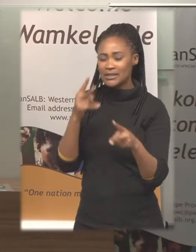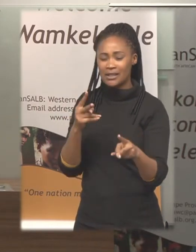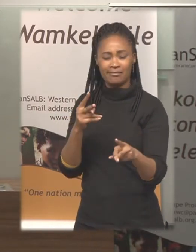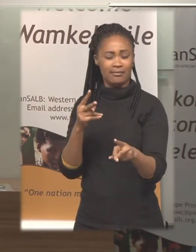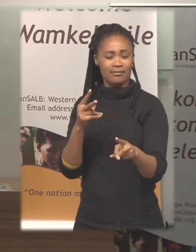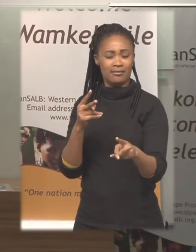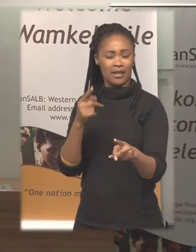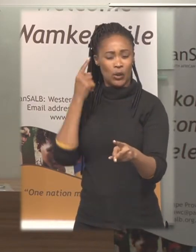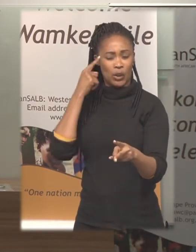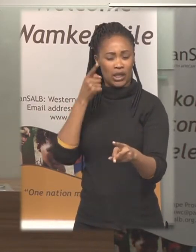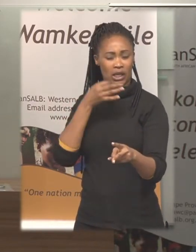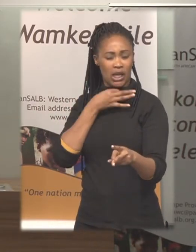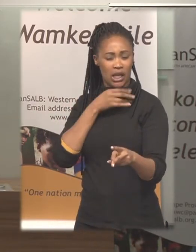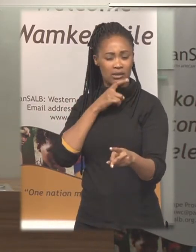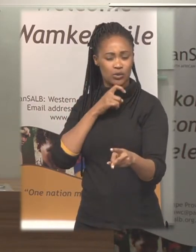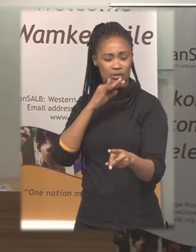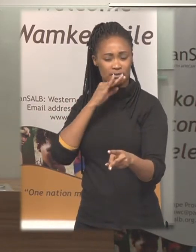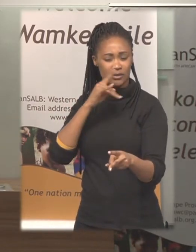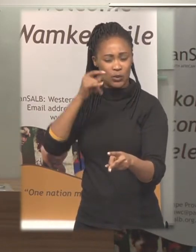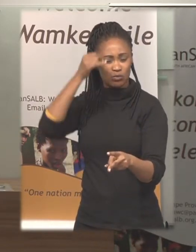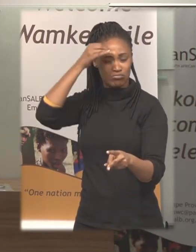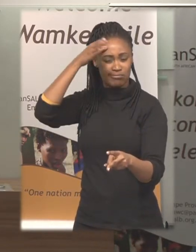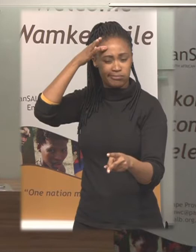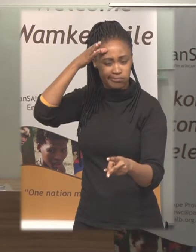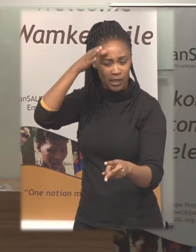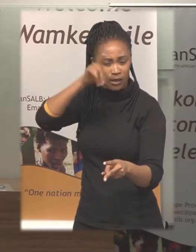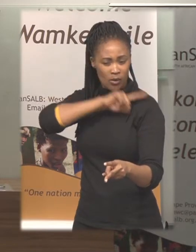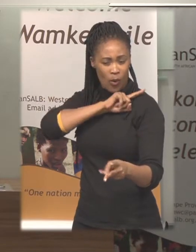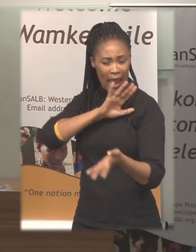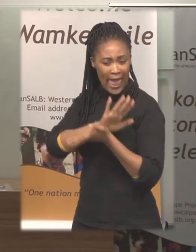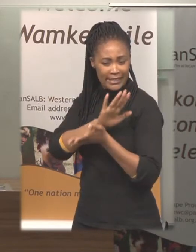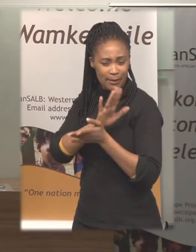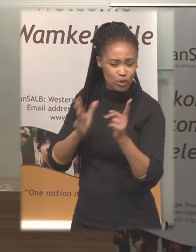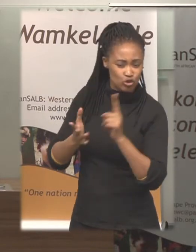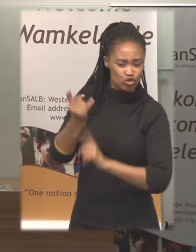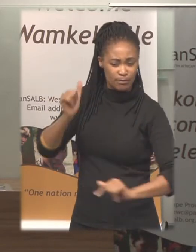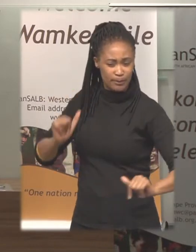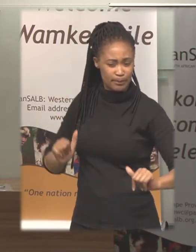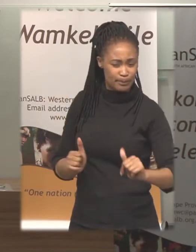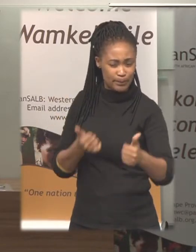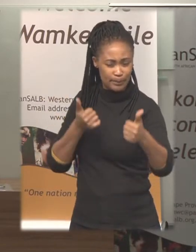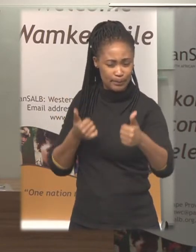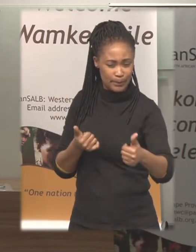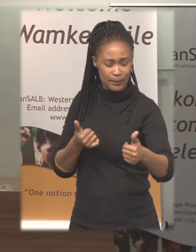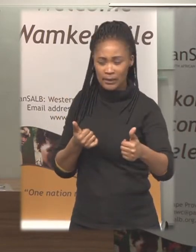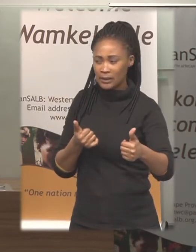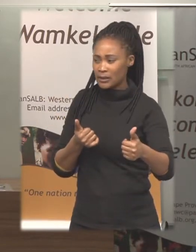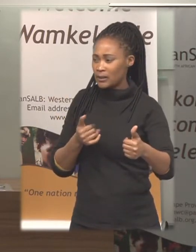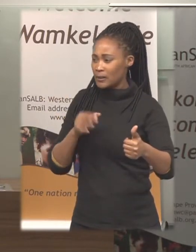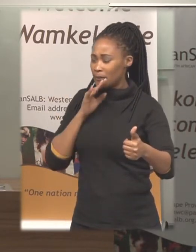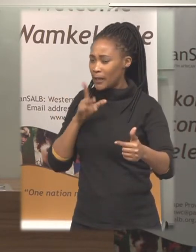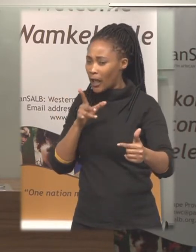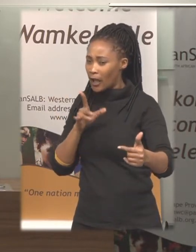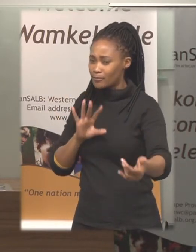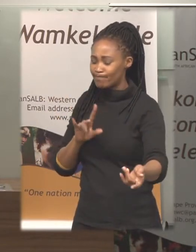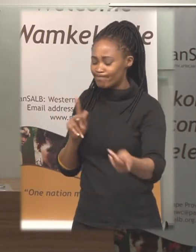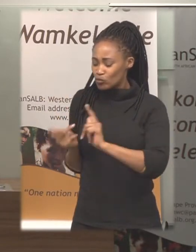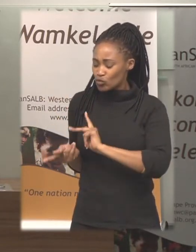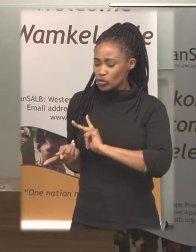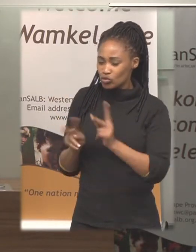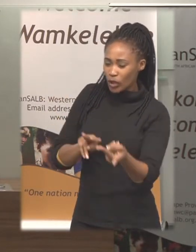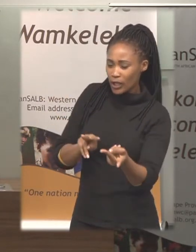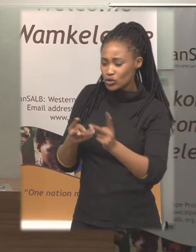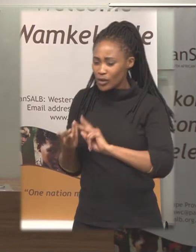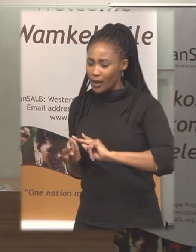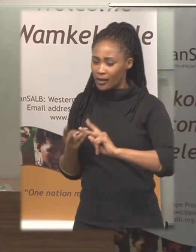intelligence with and academic achievement with English proficiency. The notion of lapsing as a negative, as